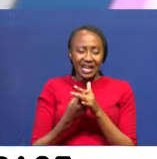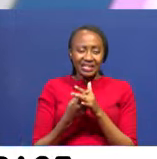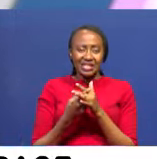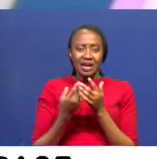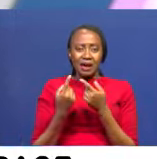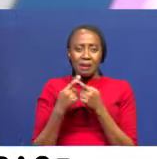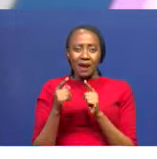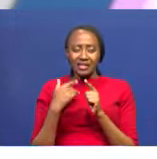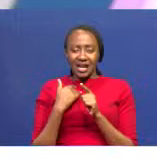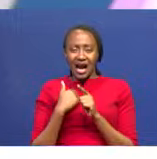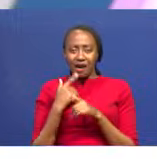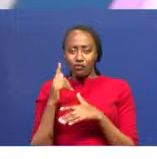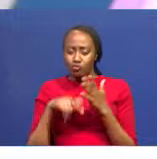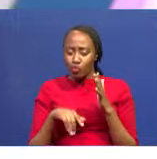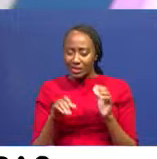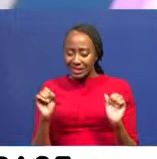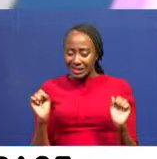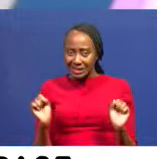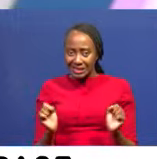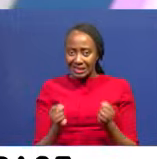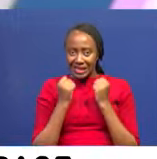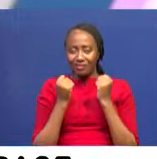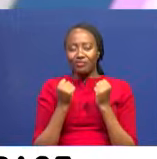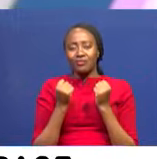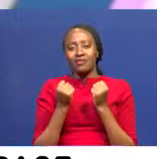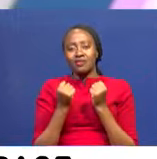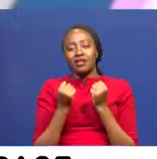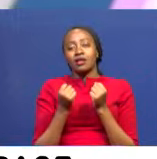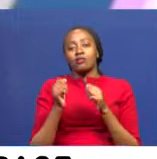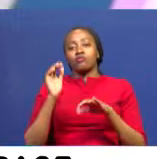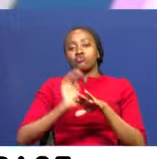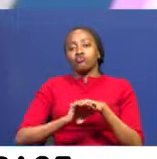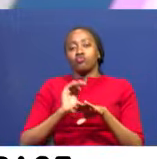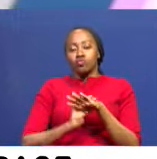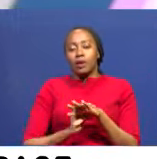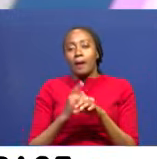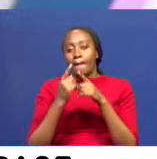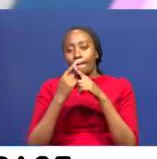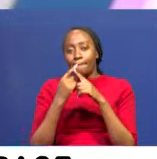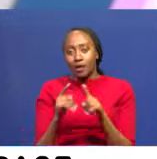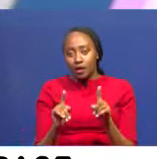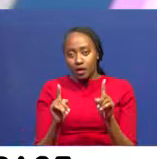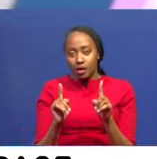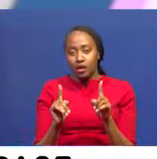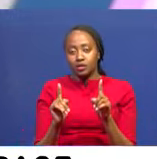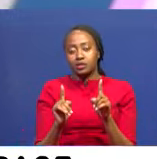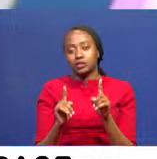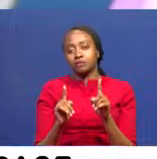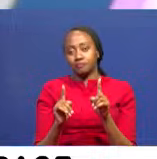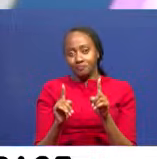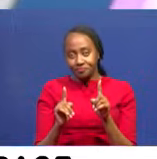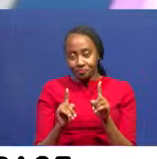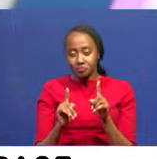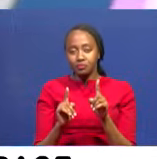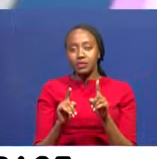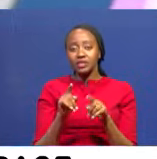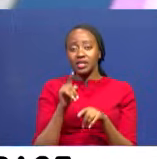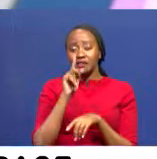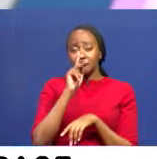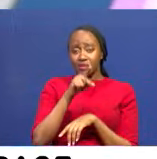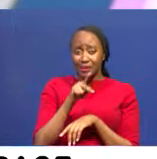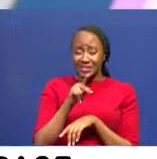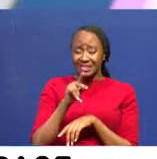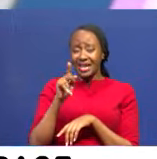sure that safety aspect that we're discussing is good. But nevertheless, the Pharmacy and Poisons Board, if you're experiencing